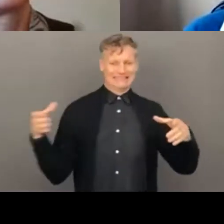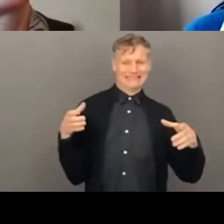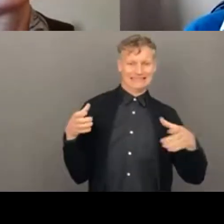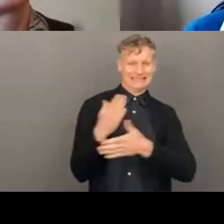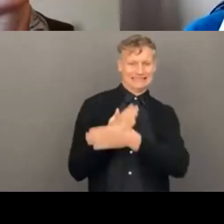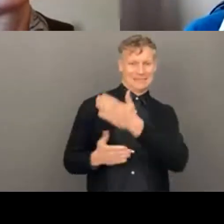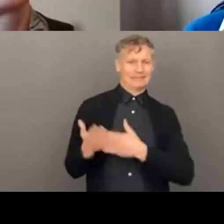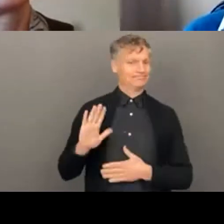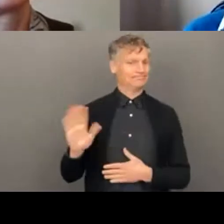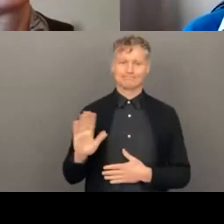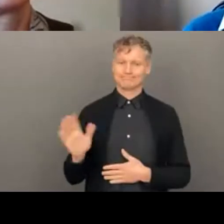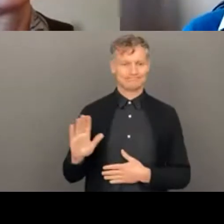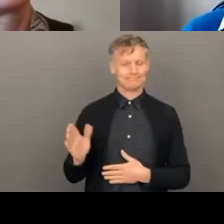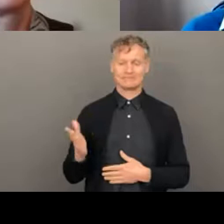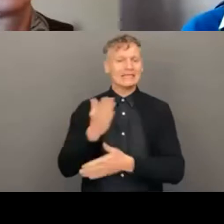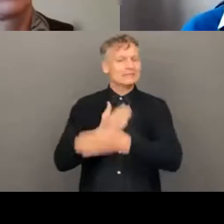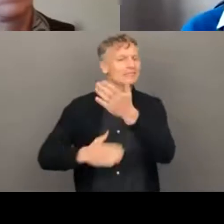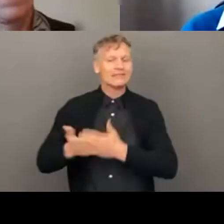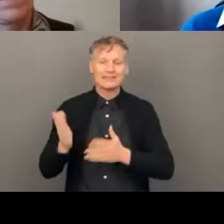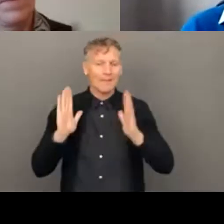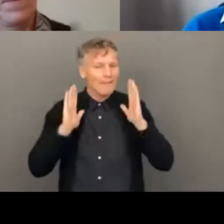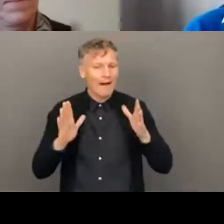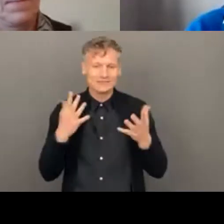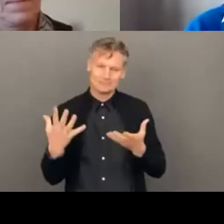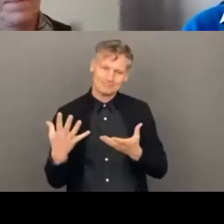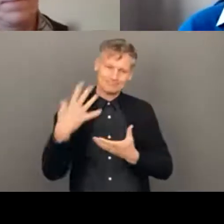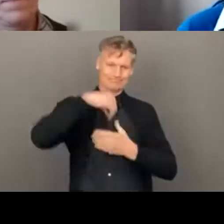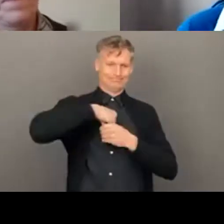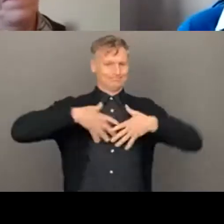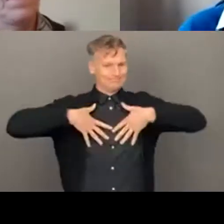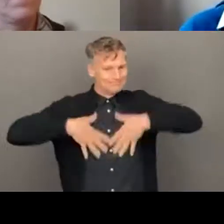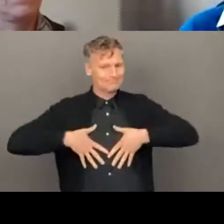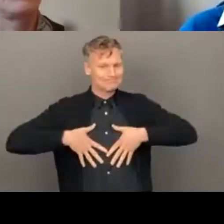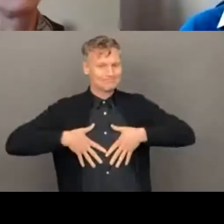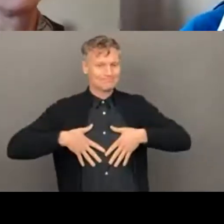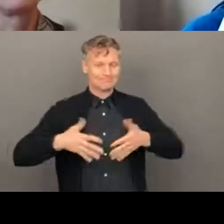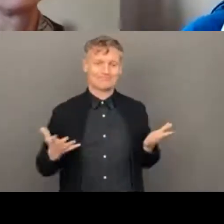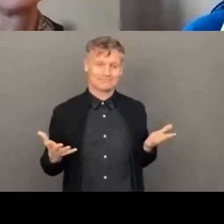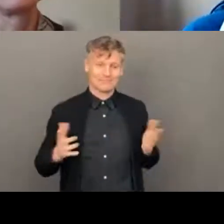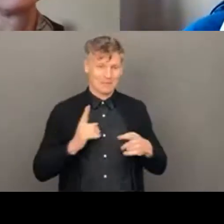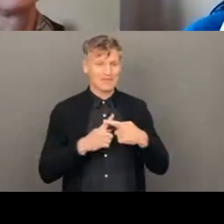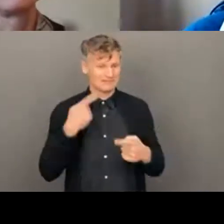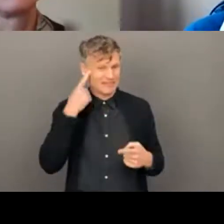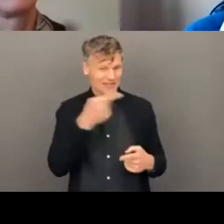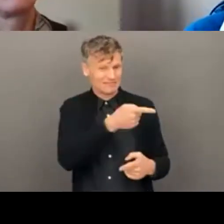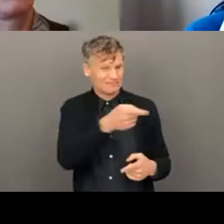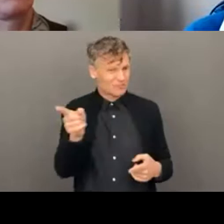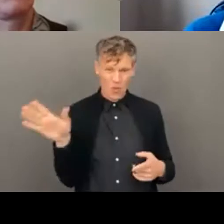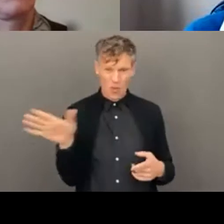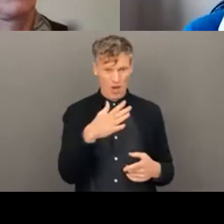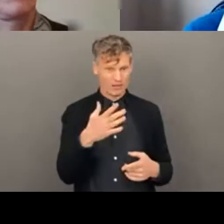mindset, our attitudes, our awareness. And we need some humility, I'll speak for myself, in recognizing we